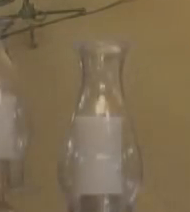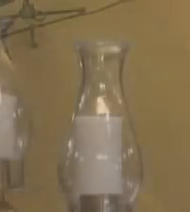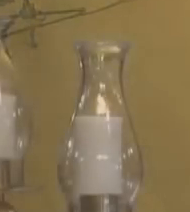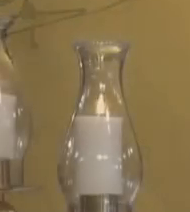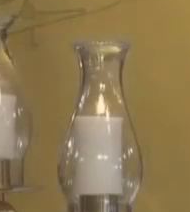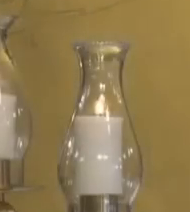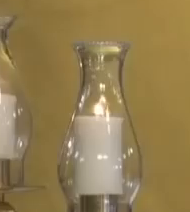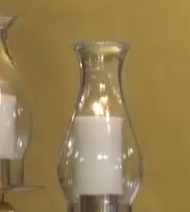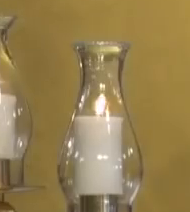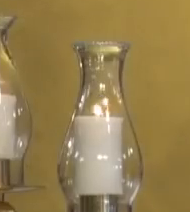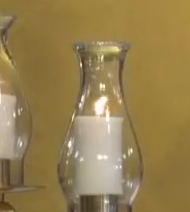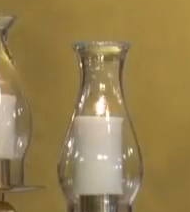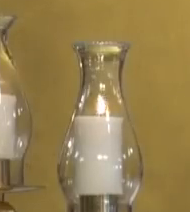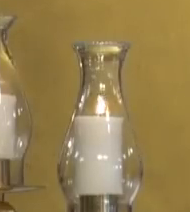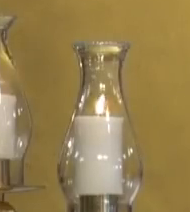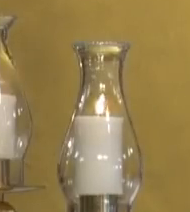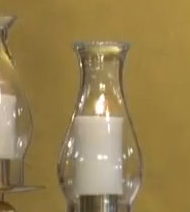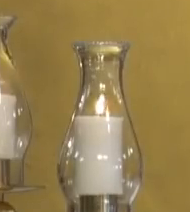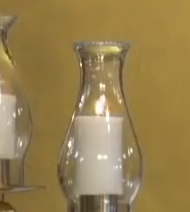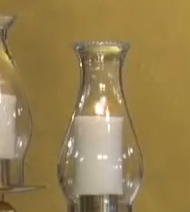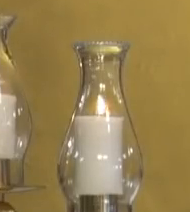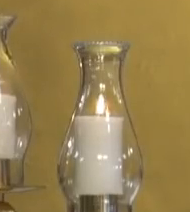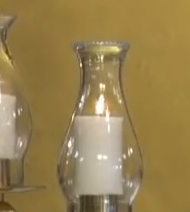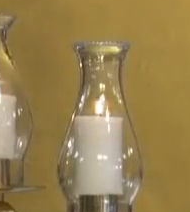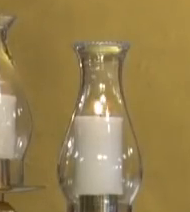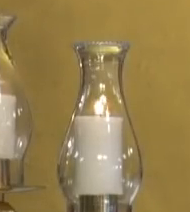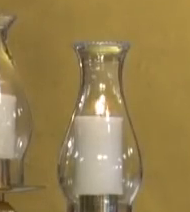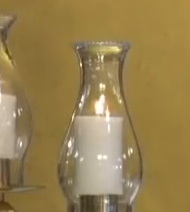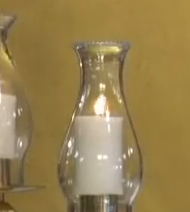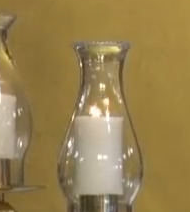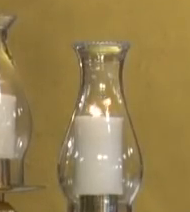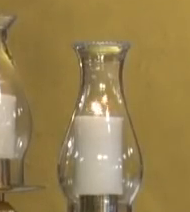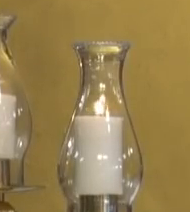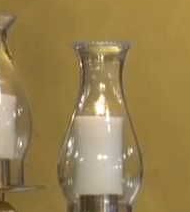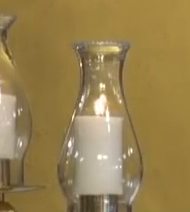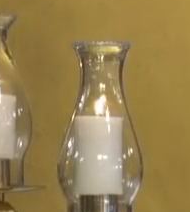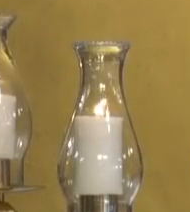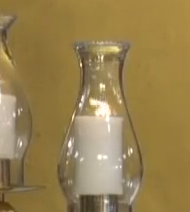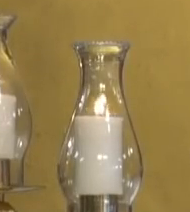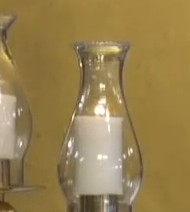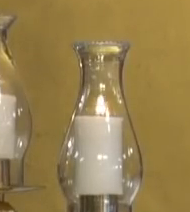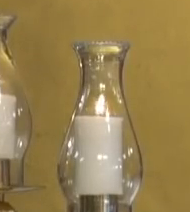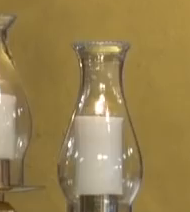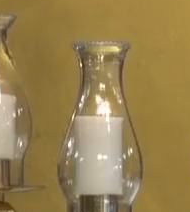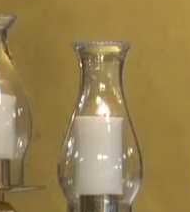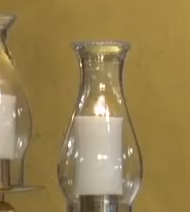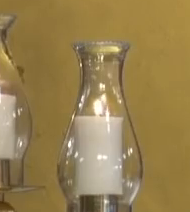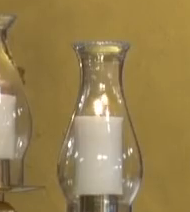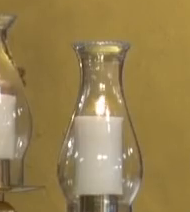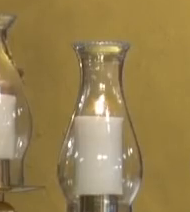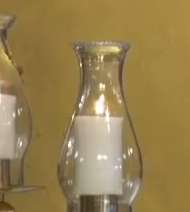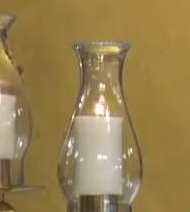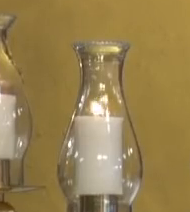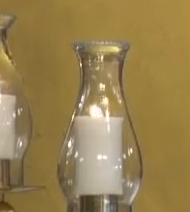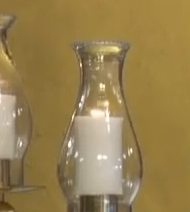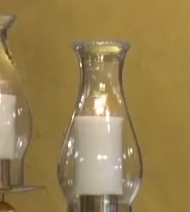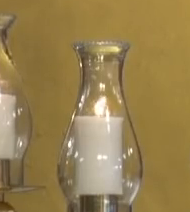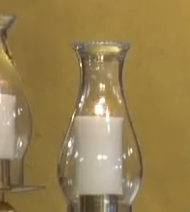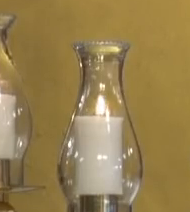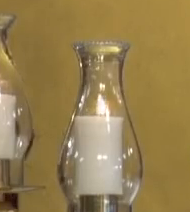faithfulness. In the name of the Father, and of the Son, and of the Holy Spirit. Amen. Peace be with you. And with your